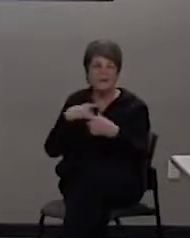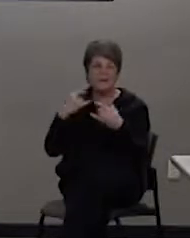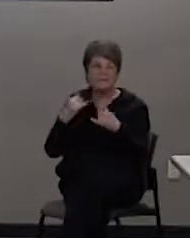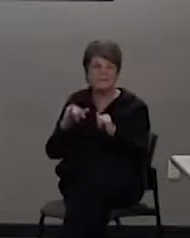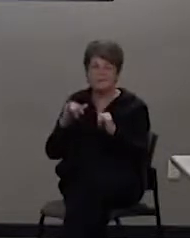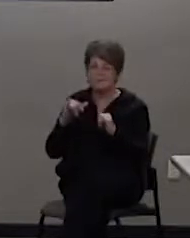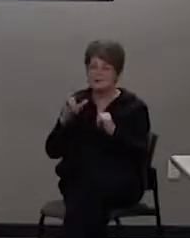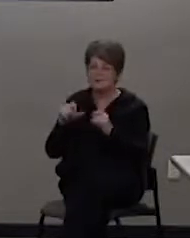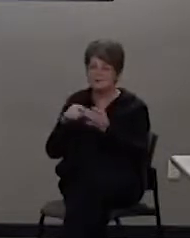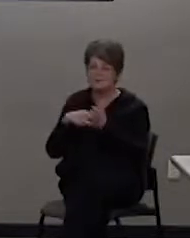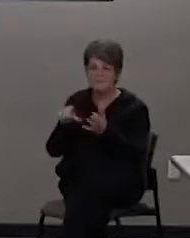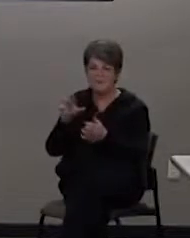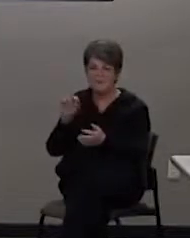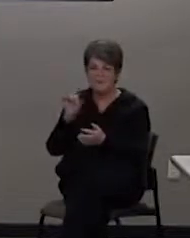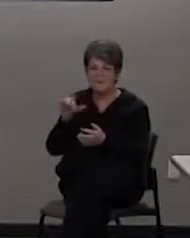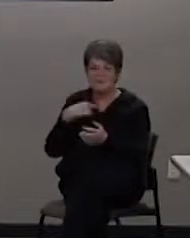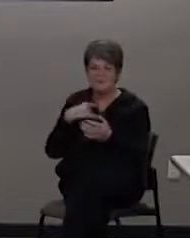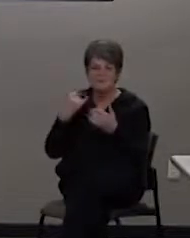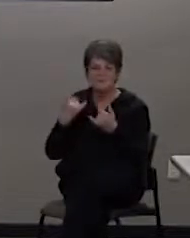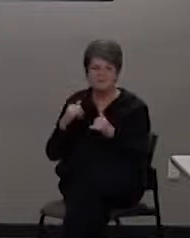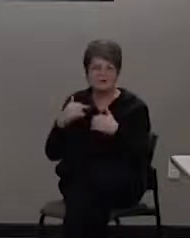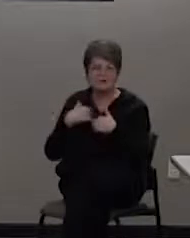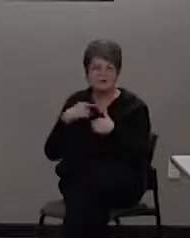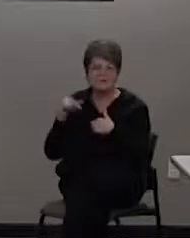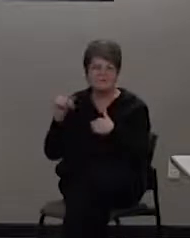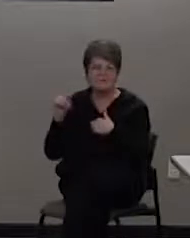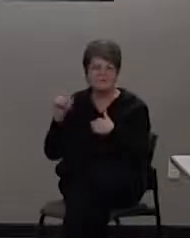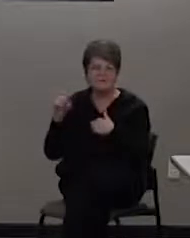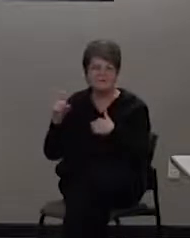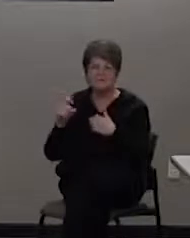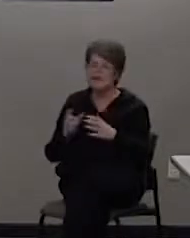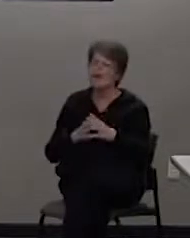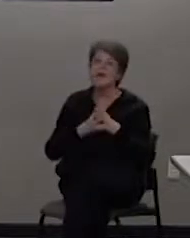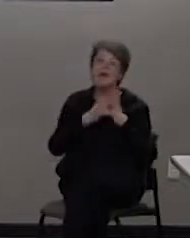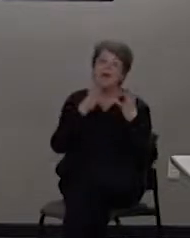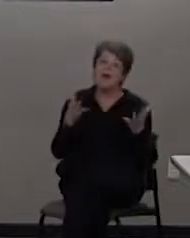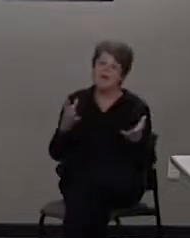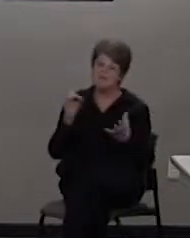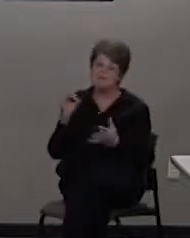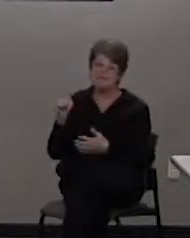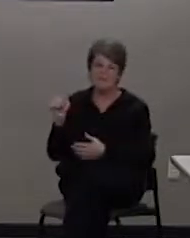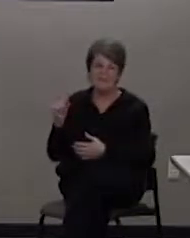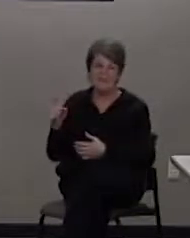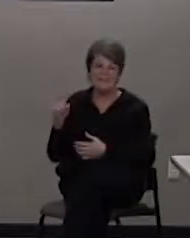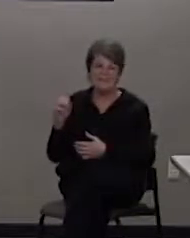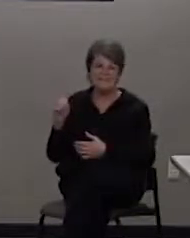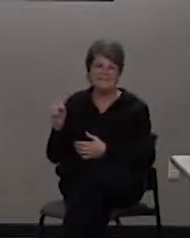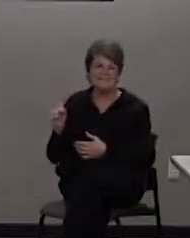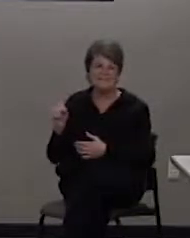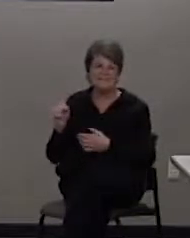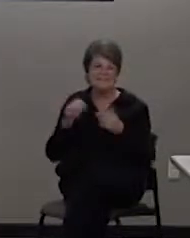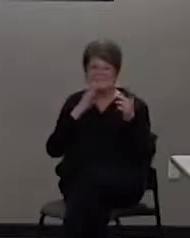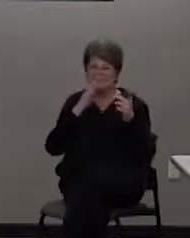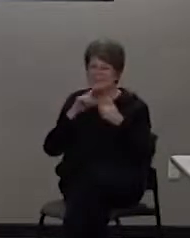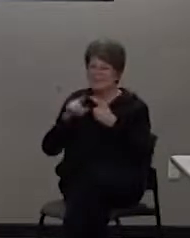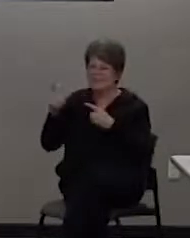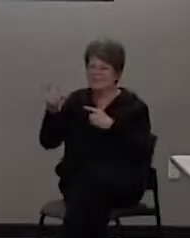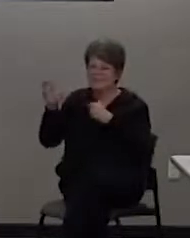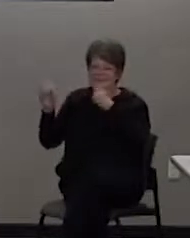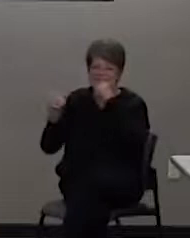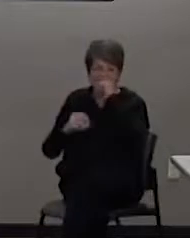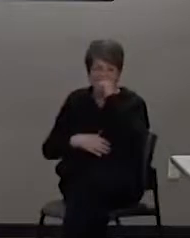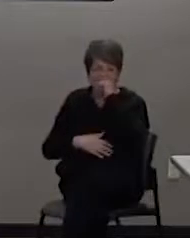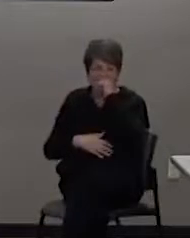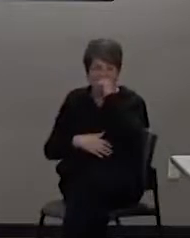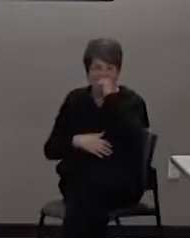payroll. I still have taxes. Lots of taxes. So, you know, I still